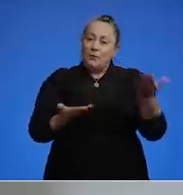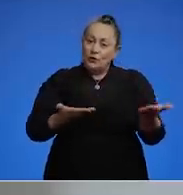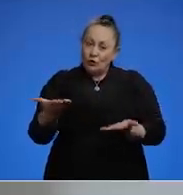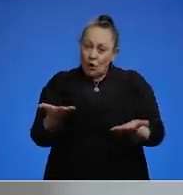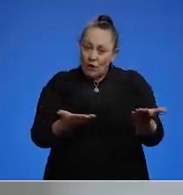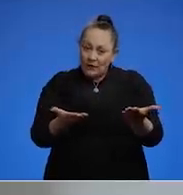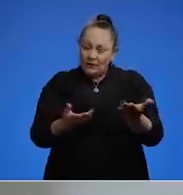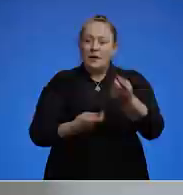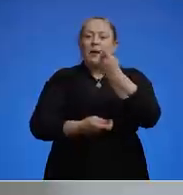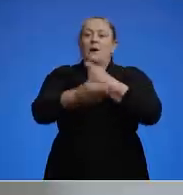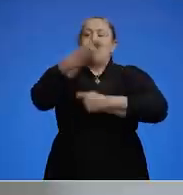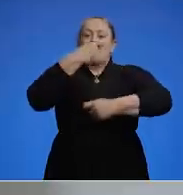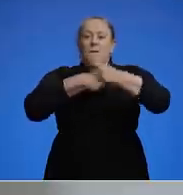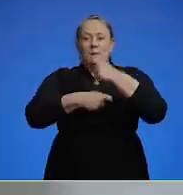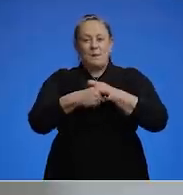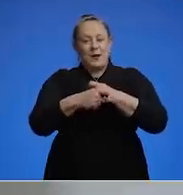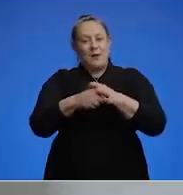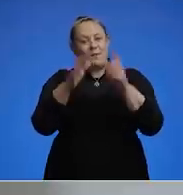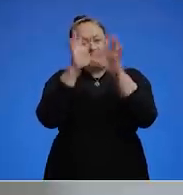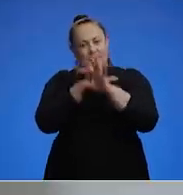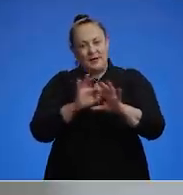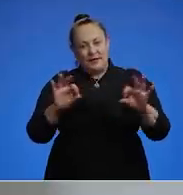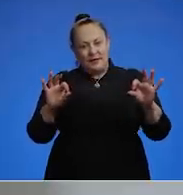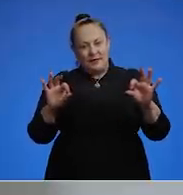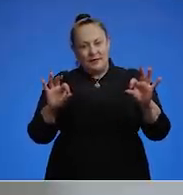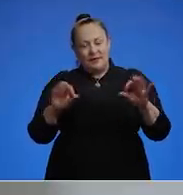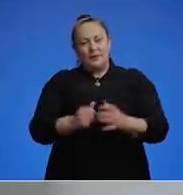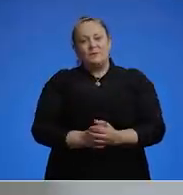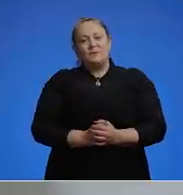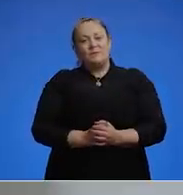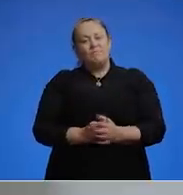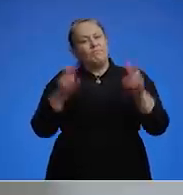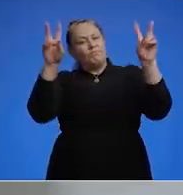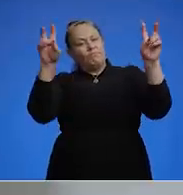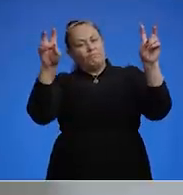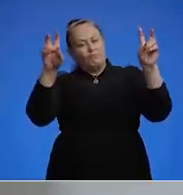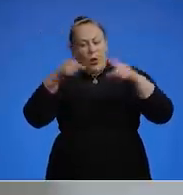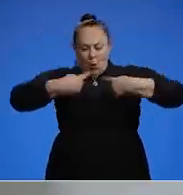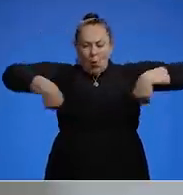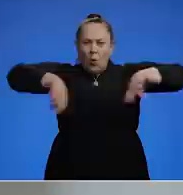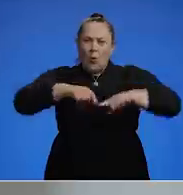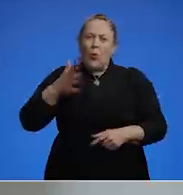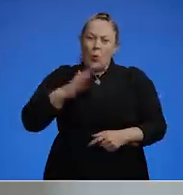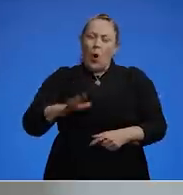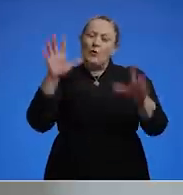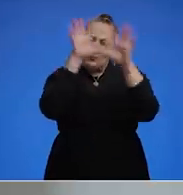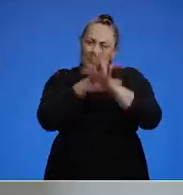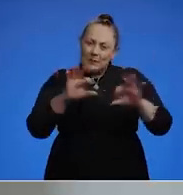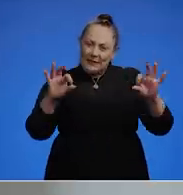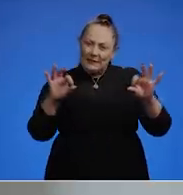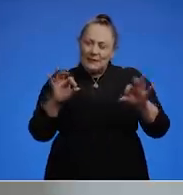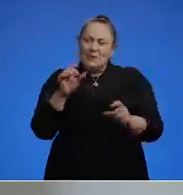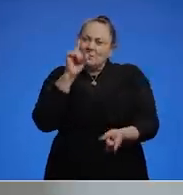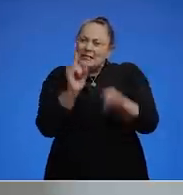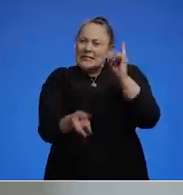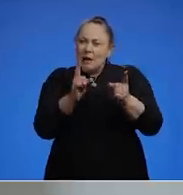service. And the fruit of service is peace." We all want to experience peace, but sometimes we